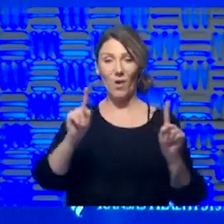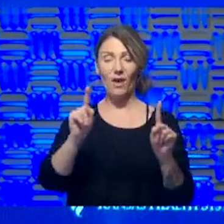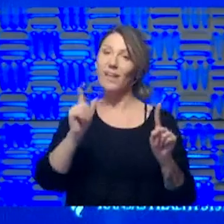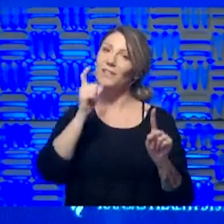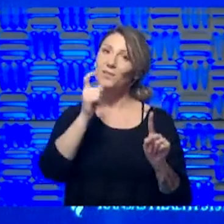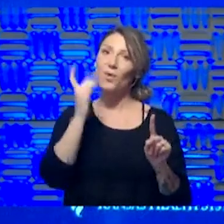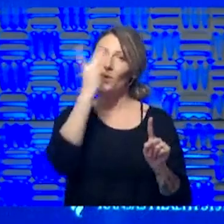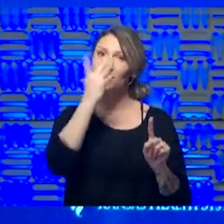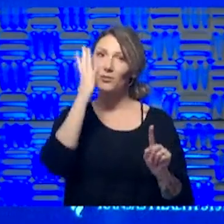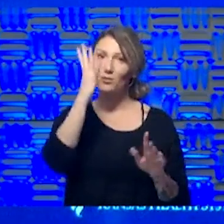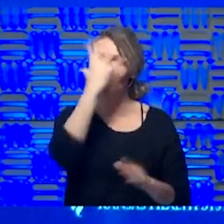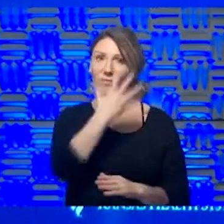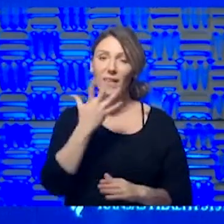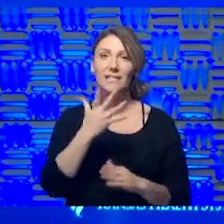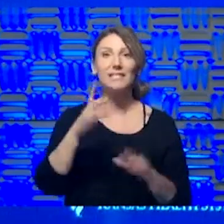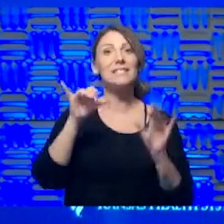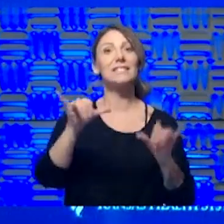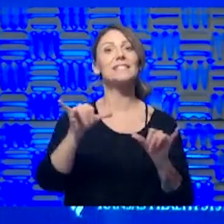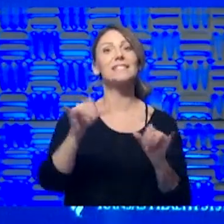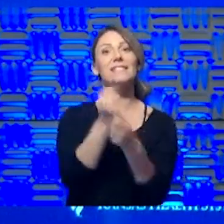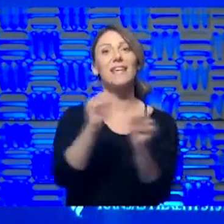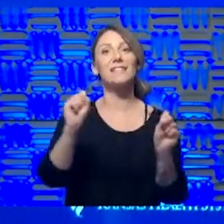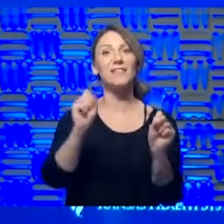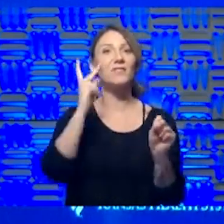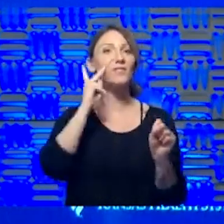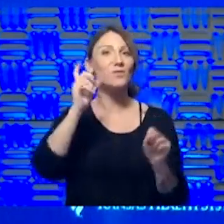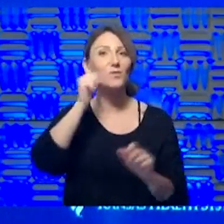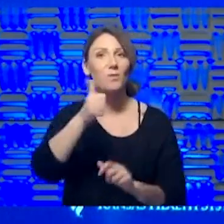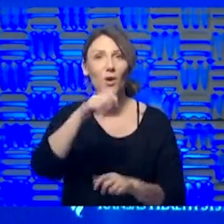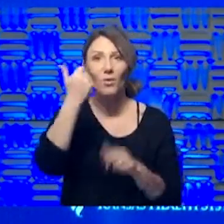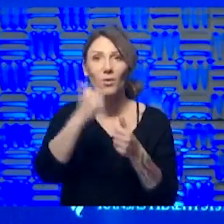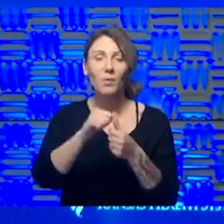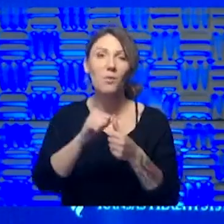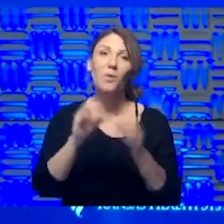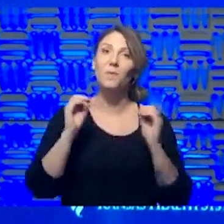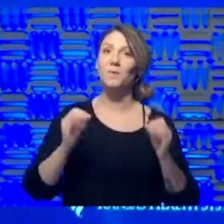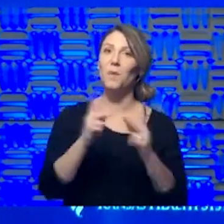most of all, stay safe out there. We'll see you back tomorrow. And remember, there's no place like home.